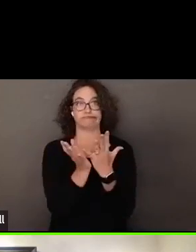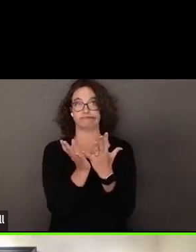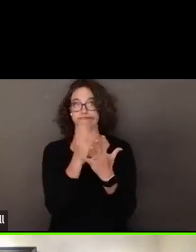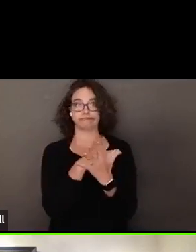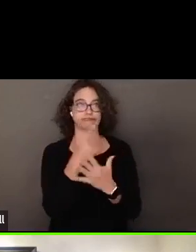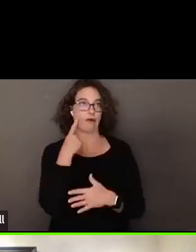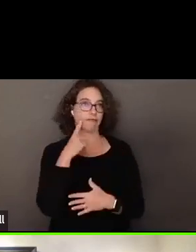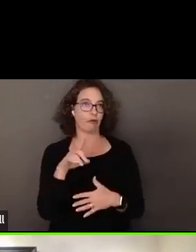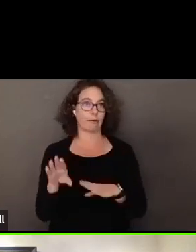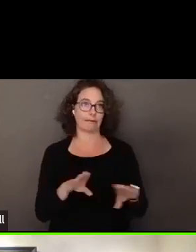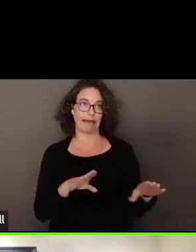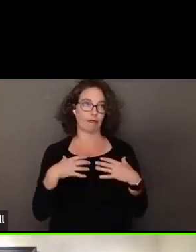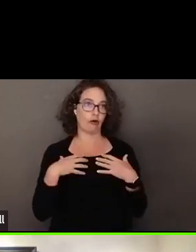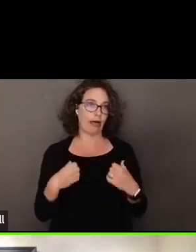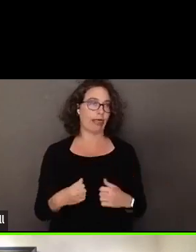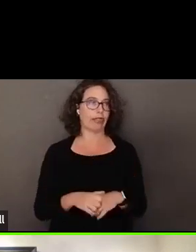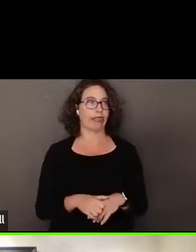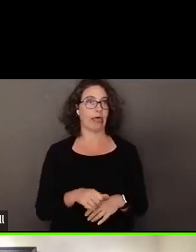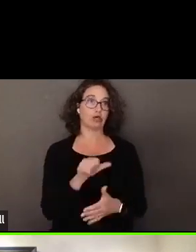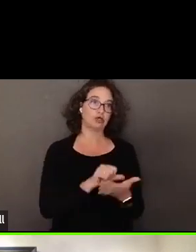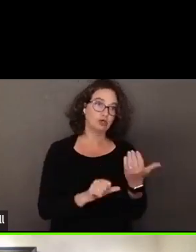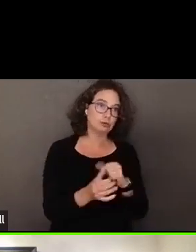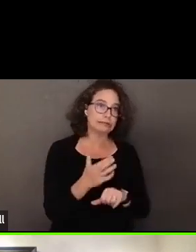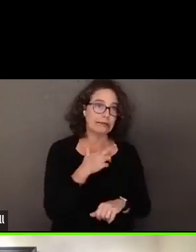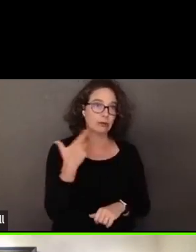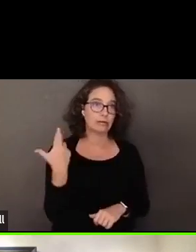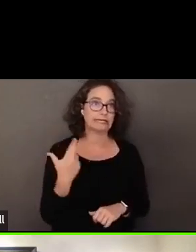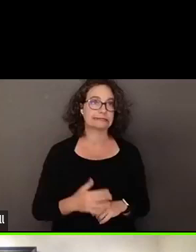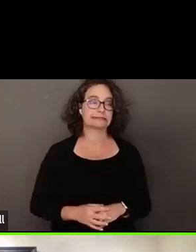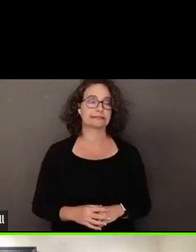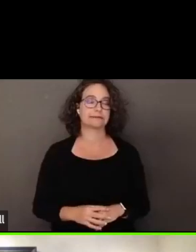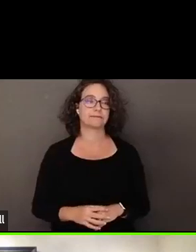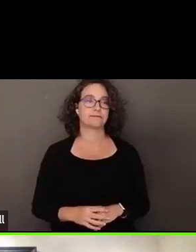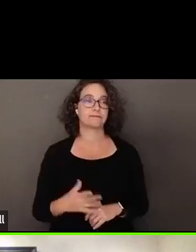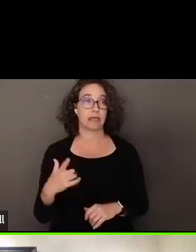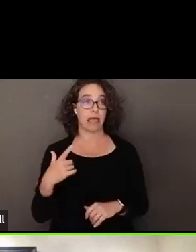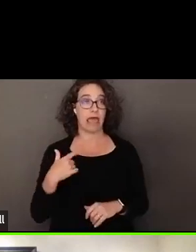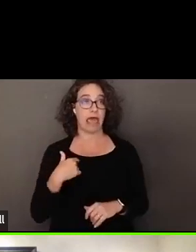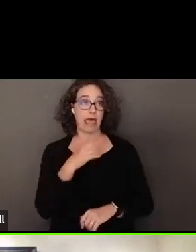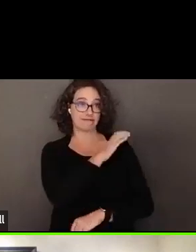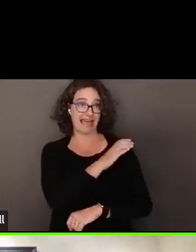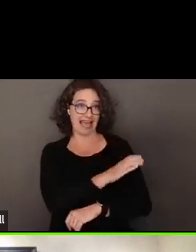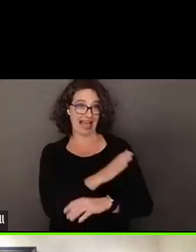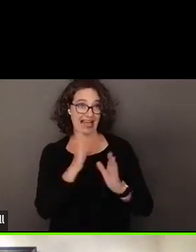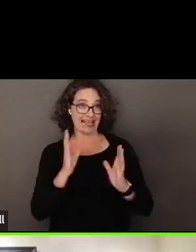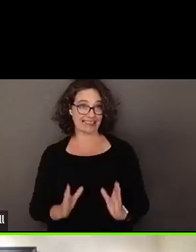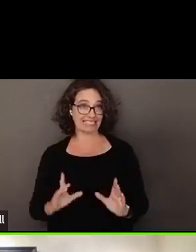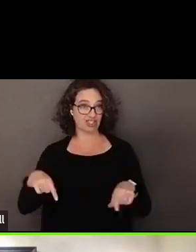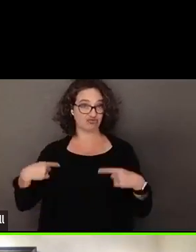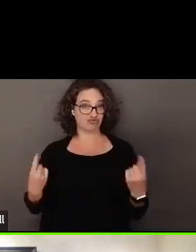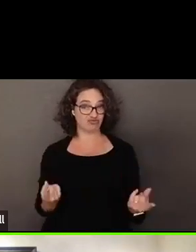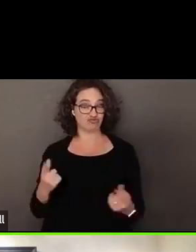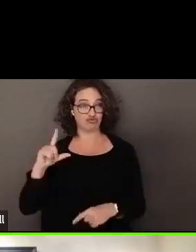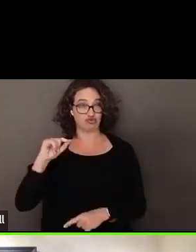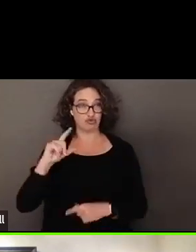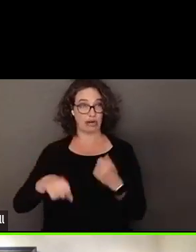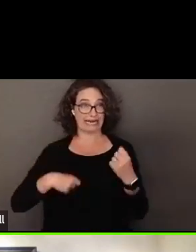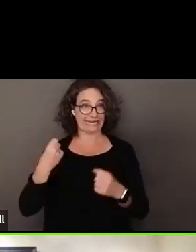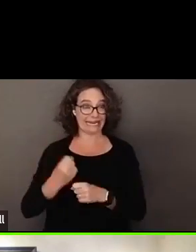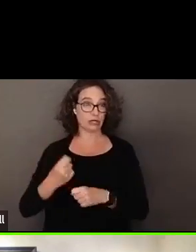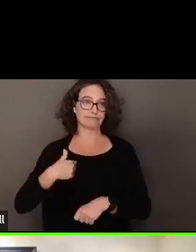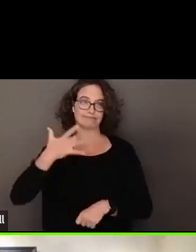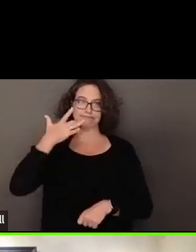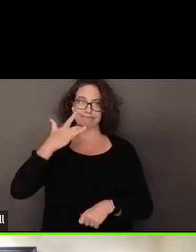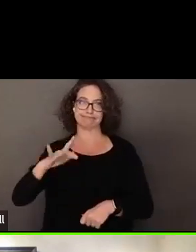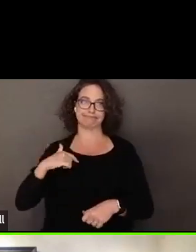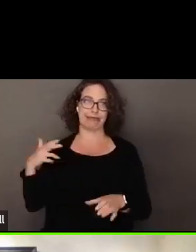behavioral health concerns and suicide risks. And I've been a clinician for 20 years and was fortunate enough to join